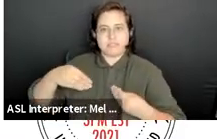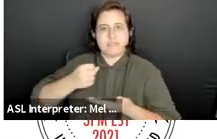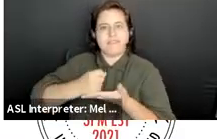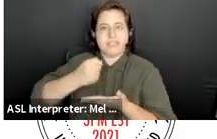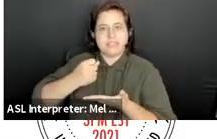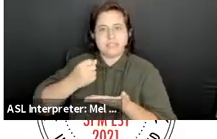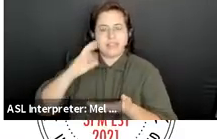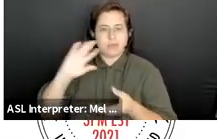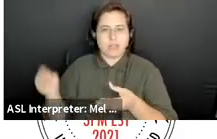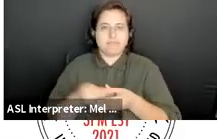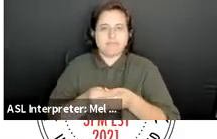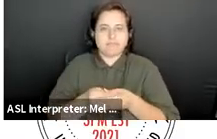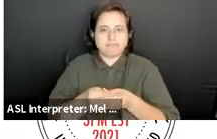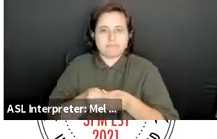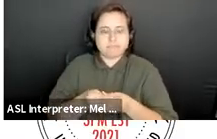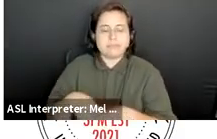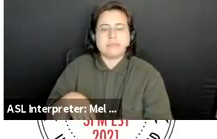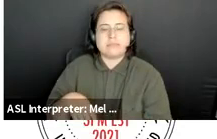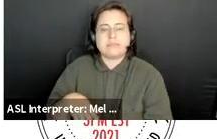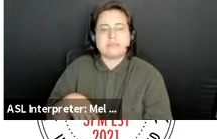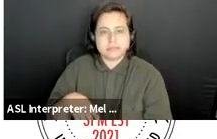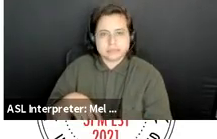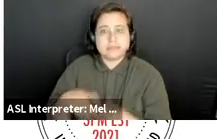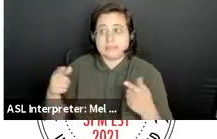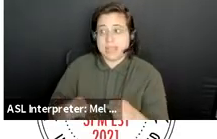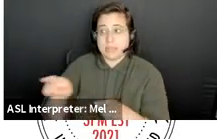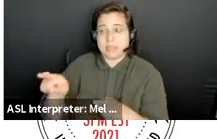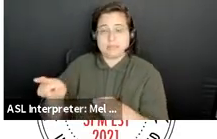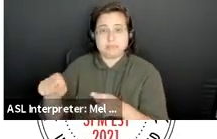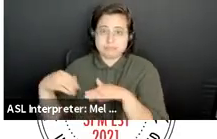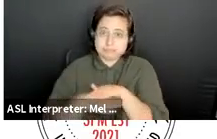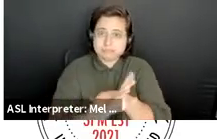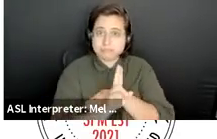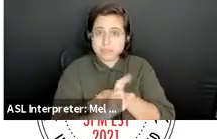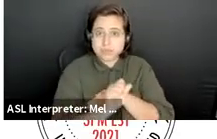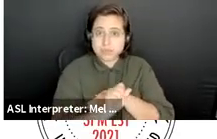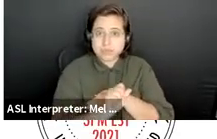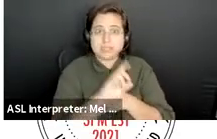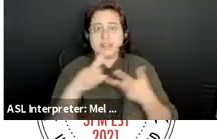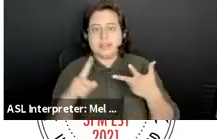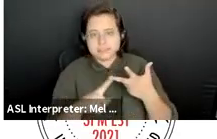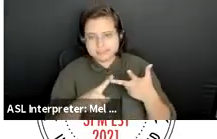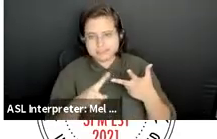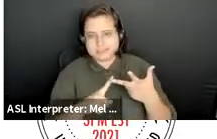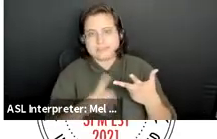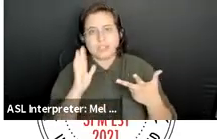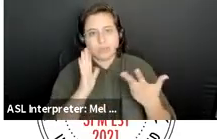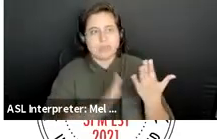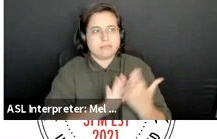passport. And then when the time comes for those artists to enter the US, that is when they would interface with Customs and Border